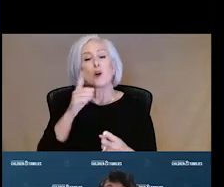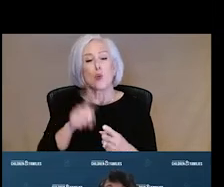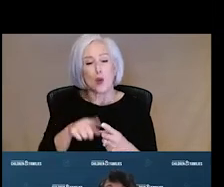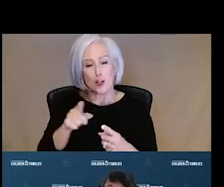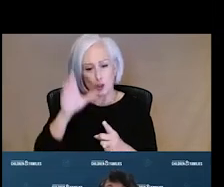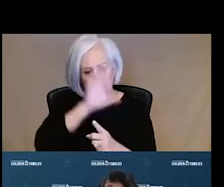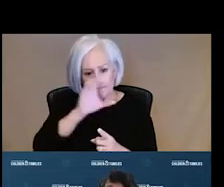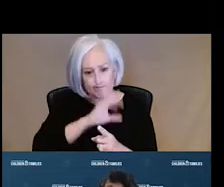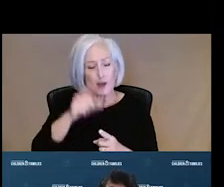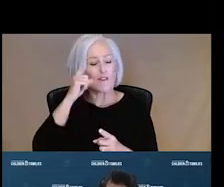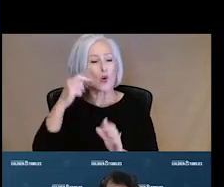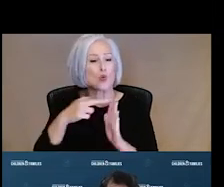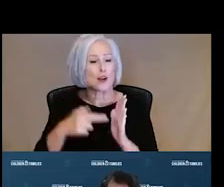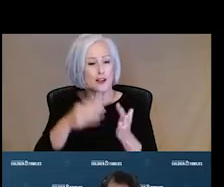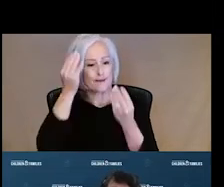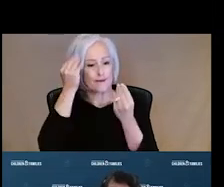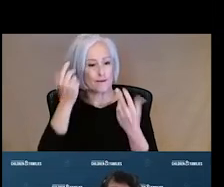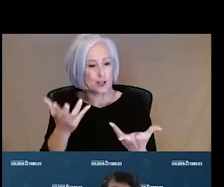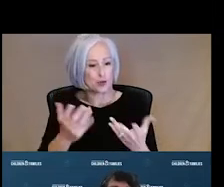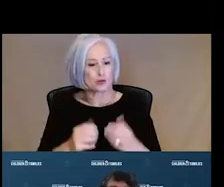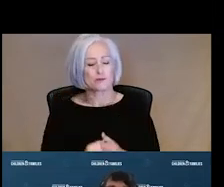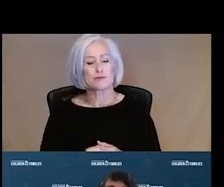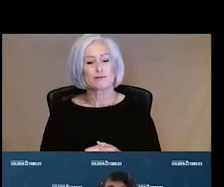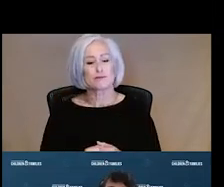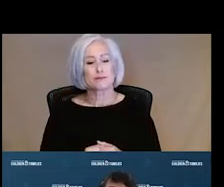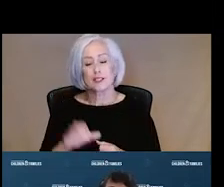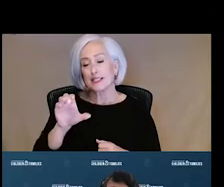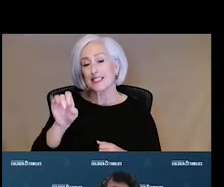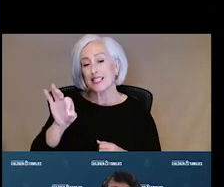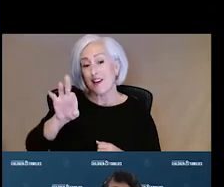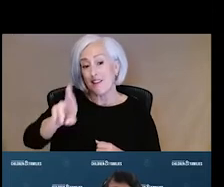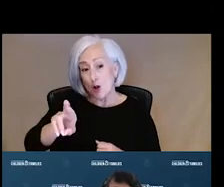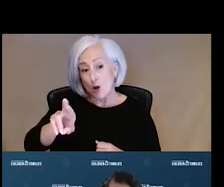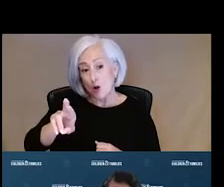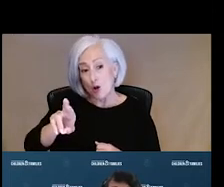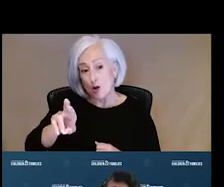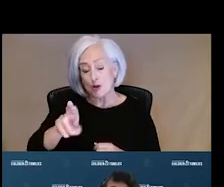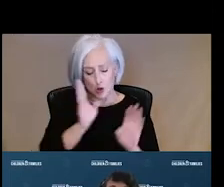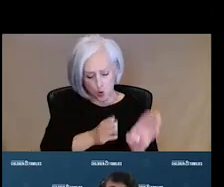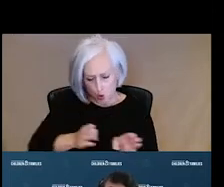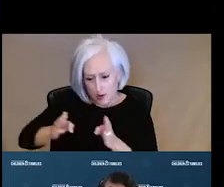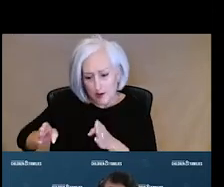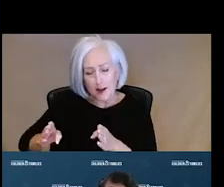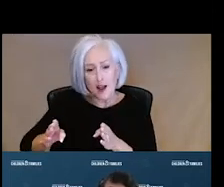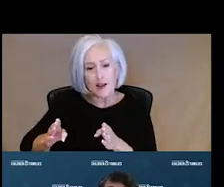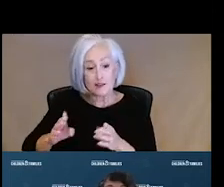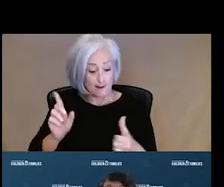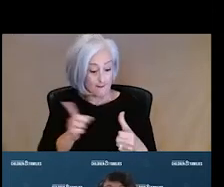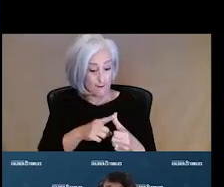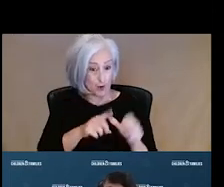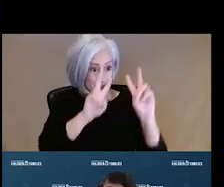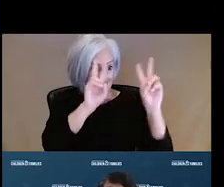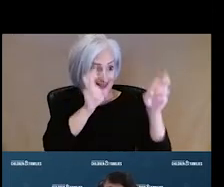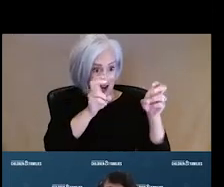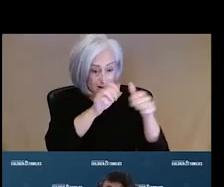seeking regulatory information. The CFR is organized first by title, then by